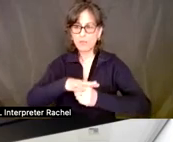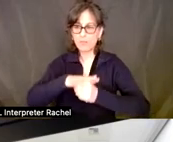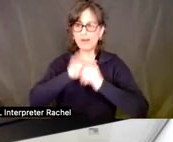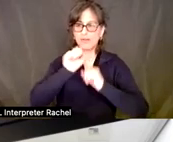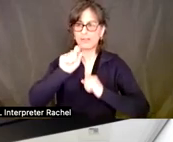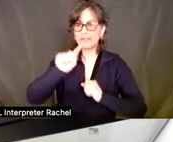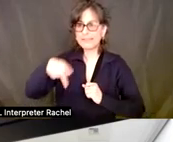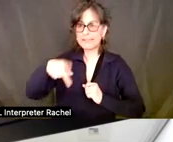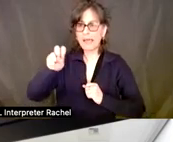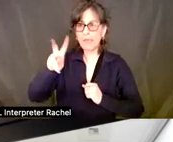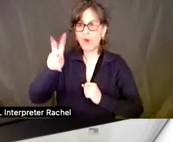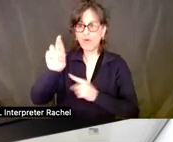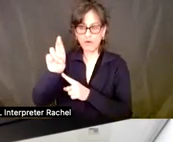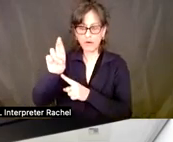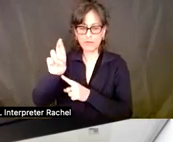the strike slip fault.